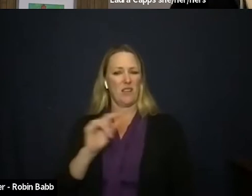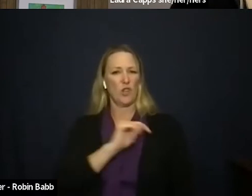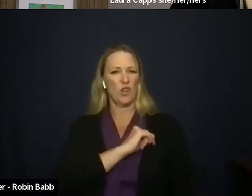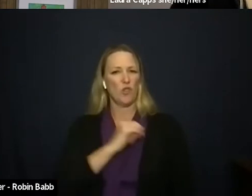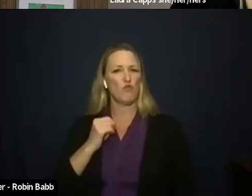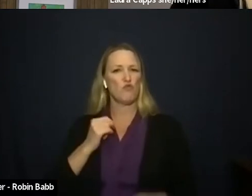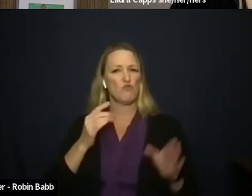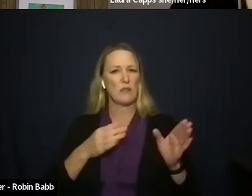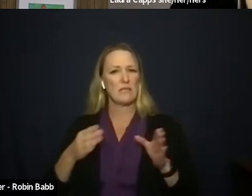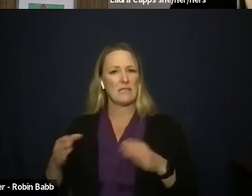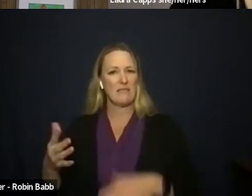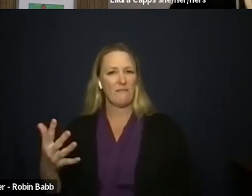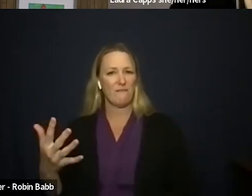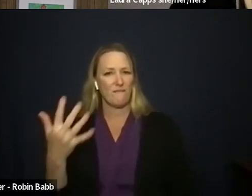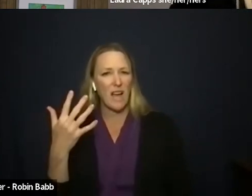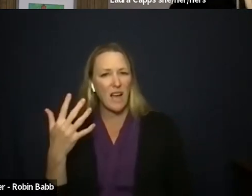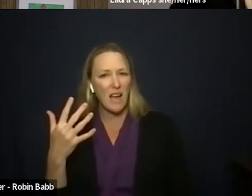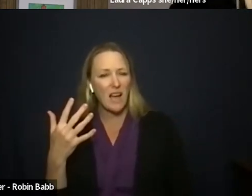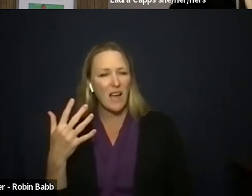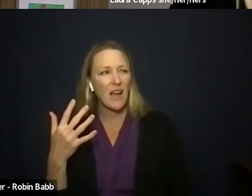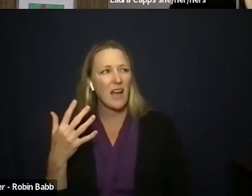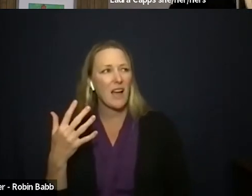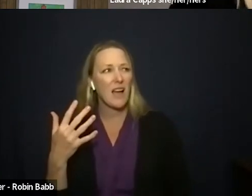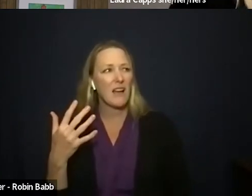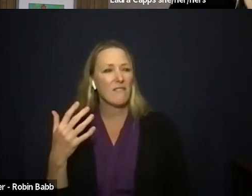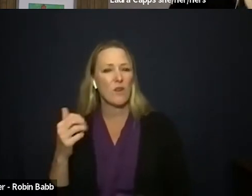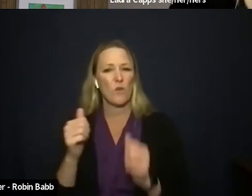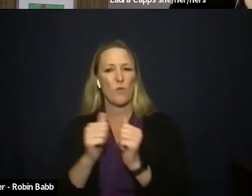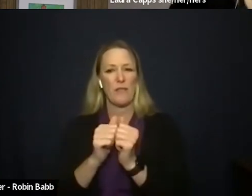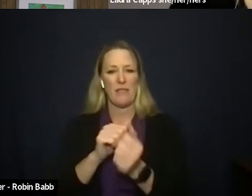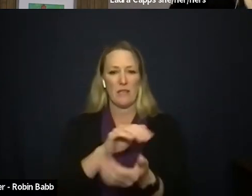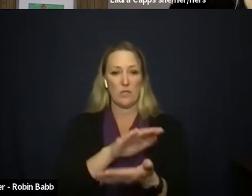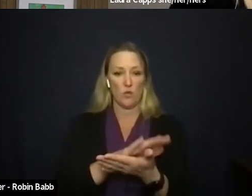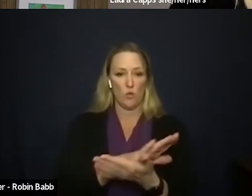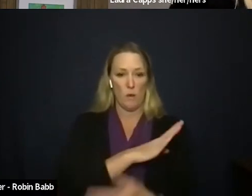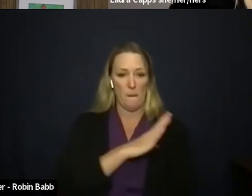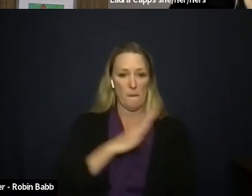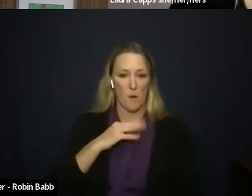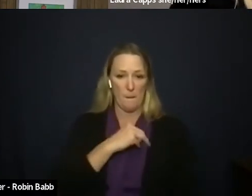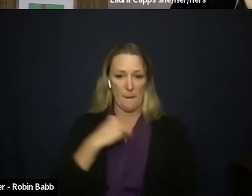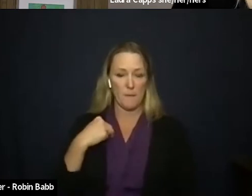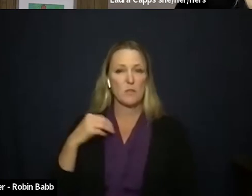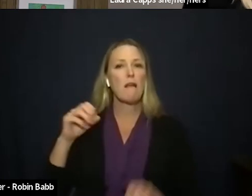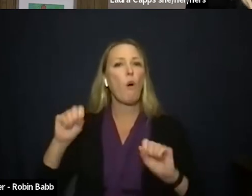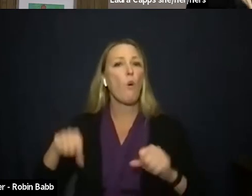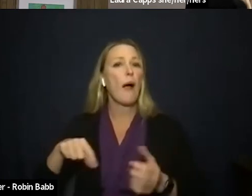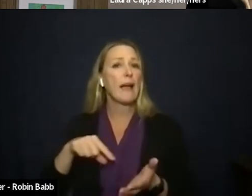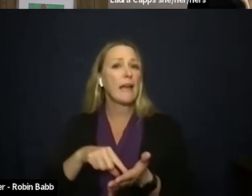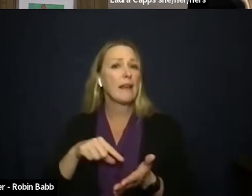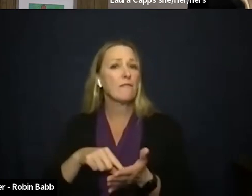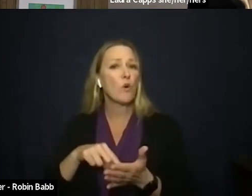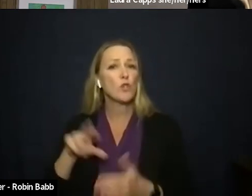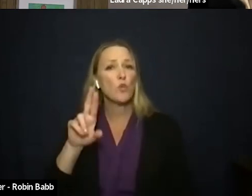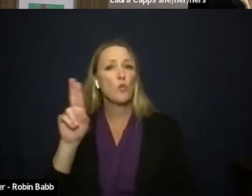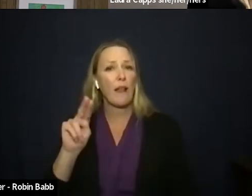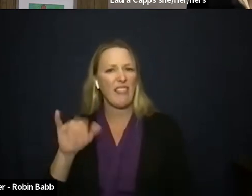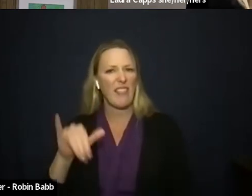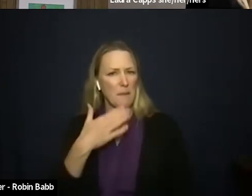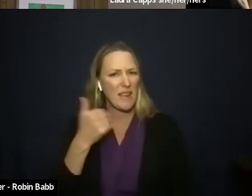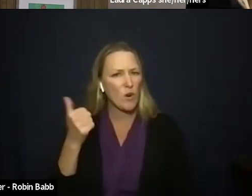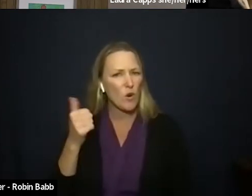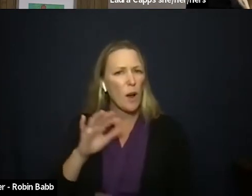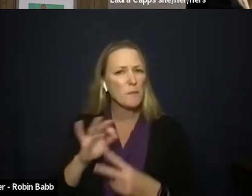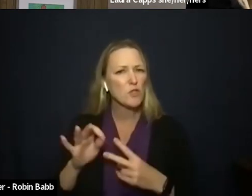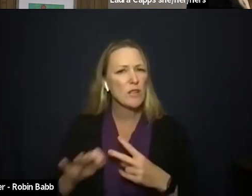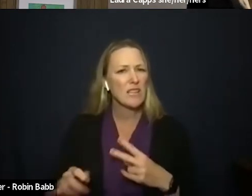with school board you know members that could afford to run i think would be a better option and i'm more con i'm